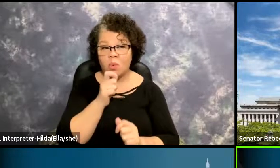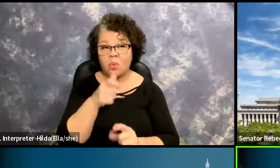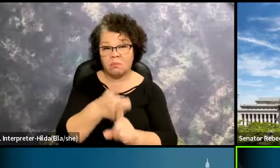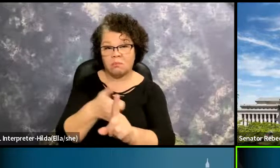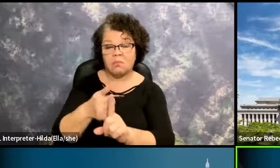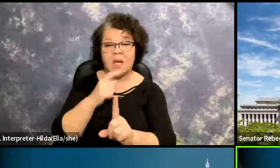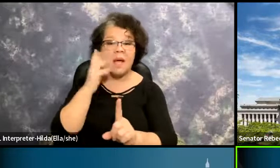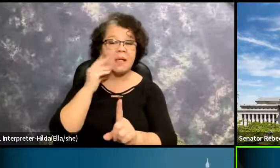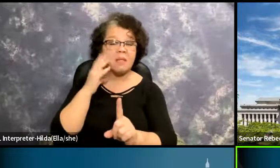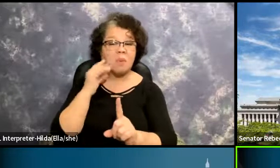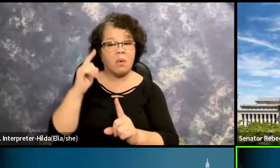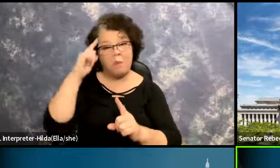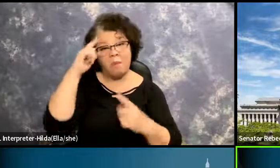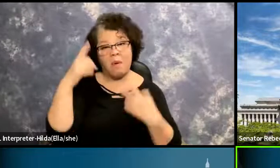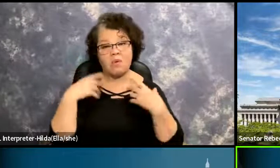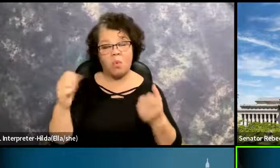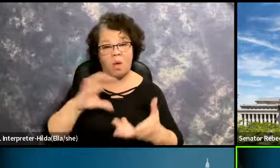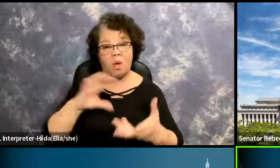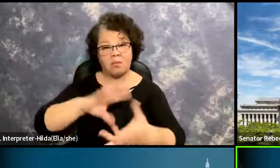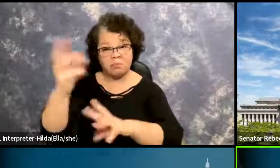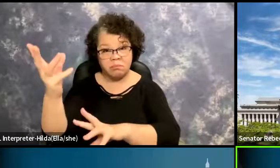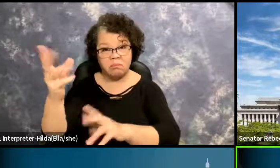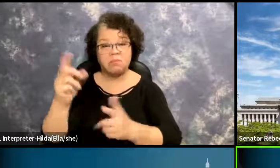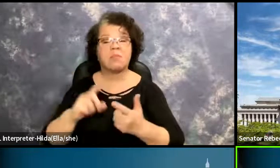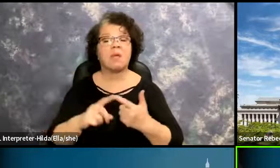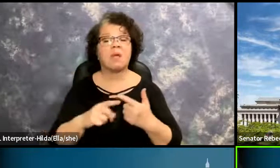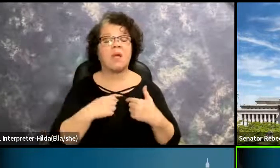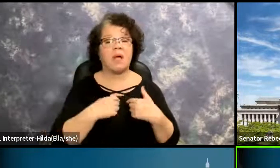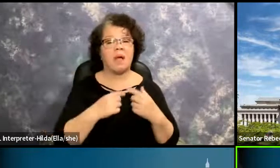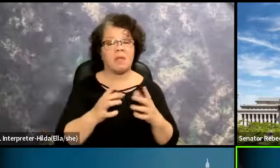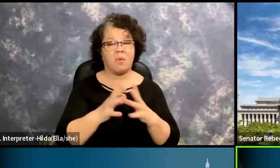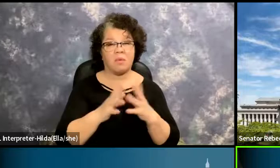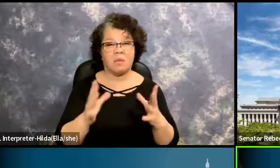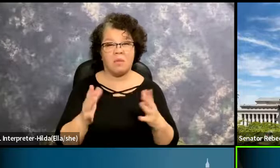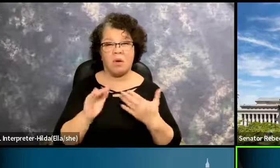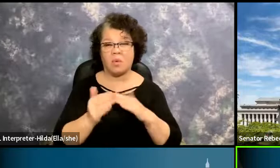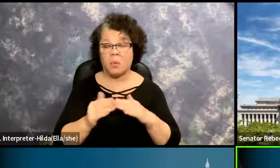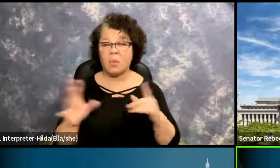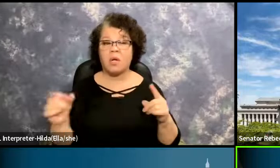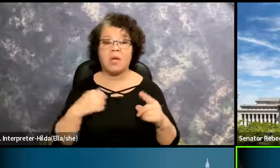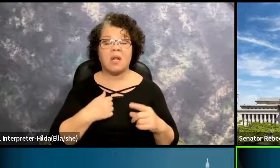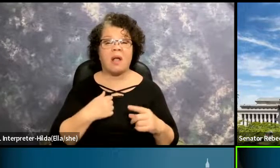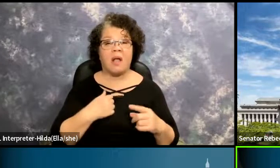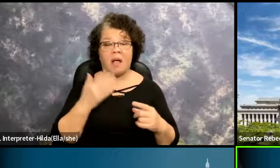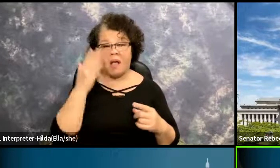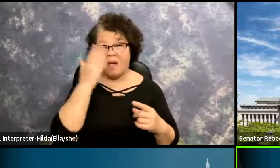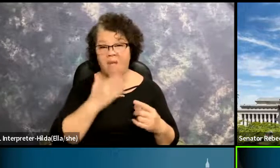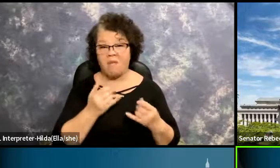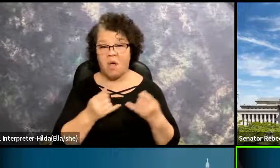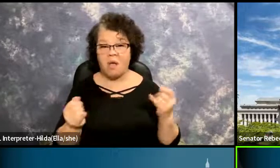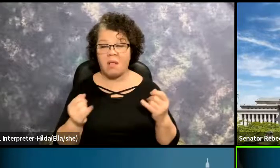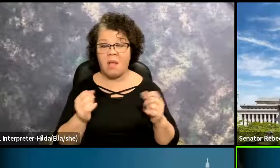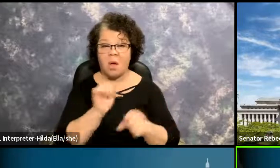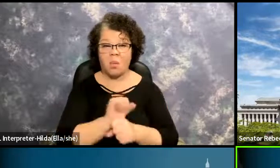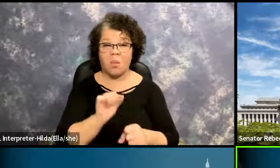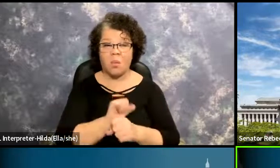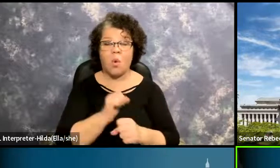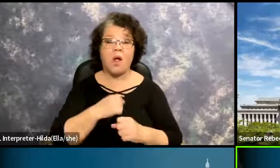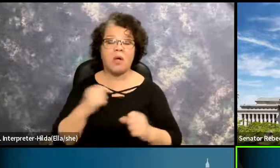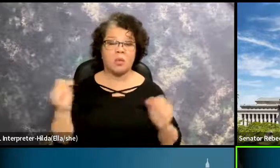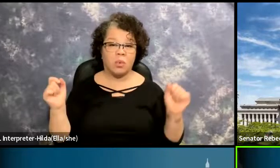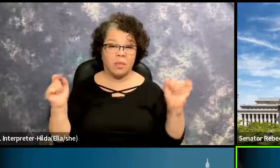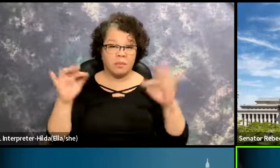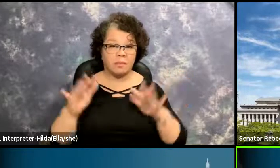very well worked with community and many frontline workers who work with our neighbors and loved ones who have behavioral health